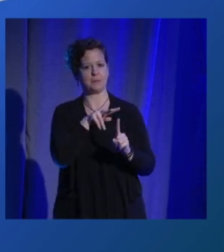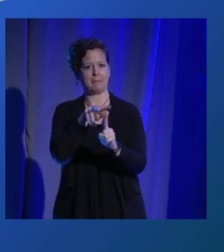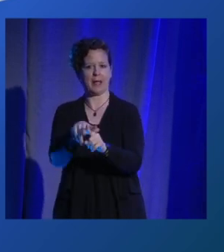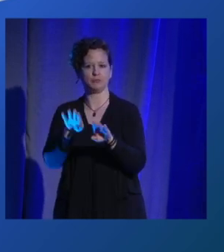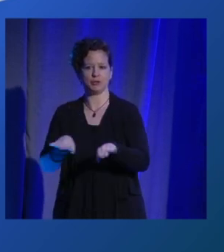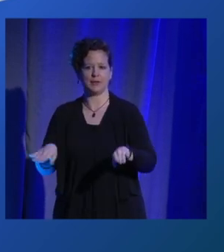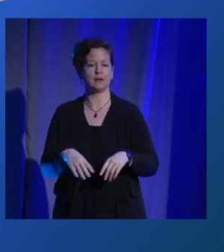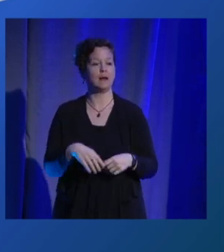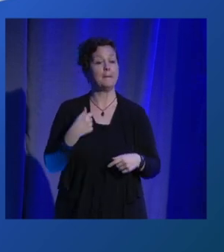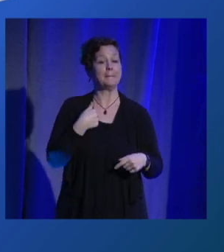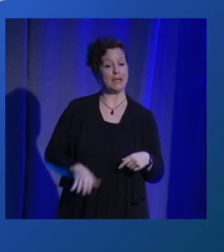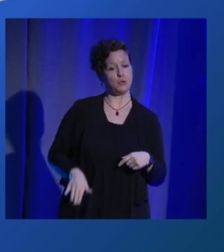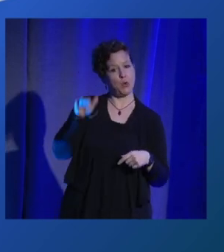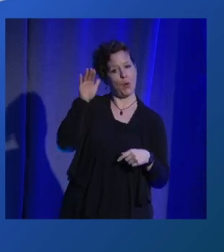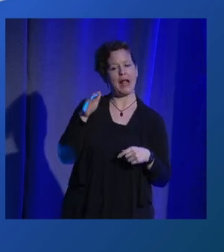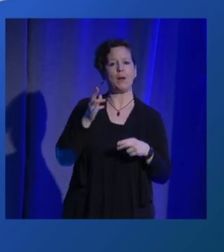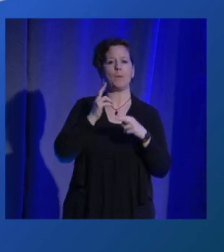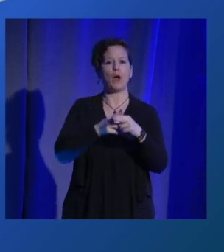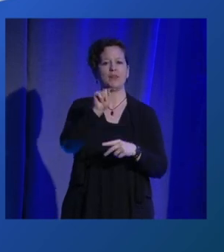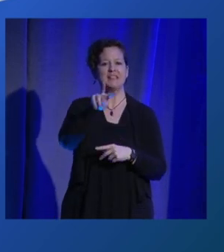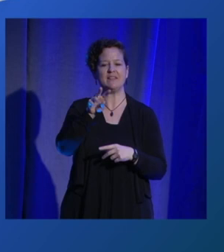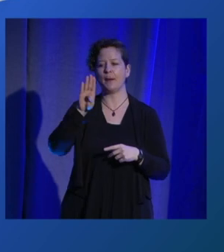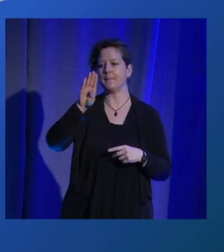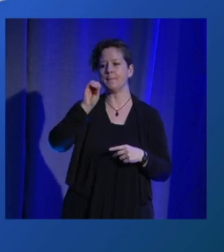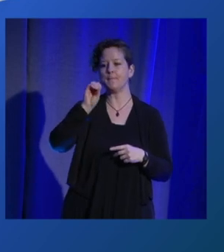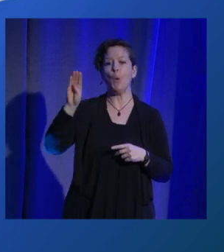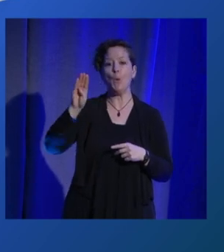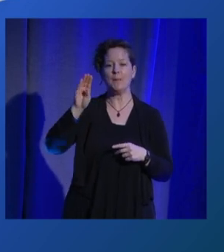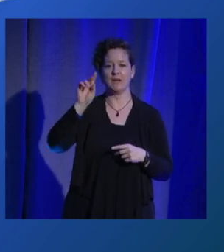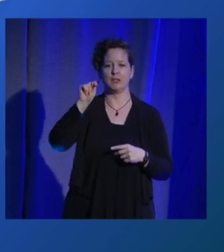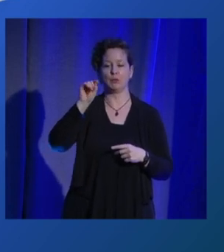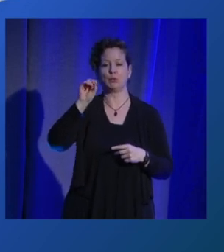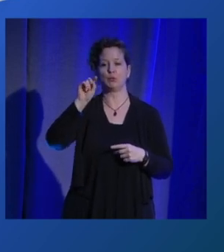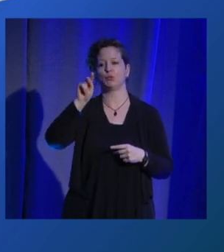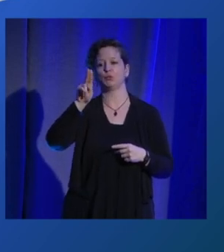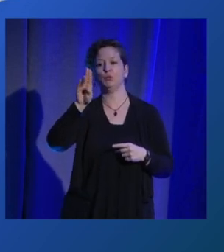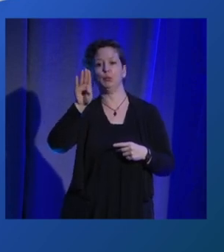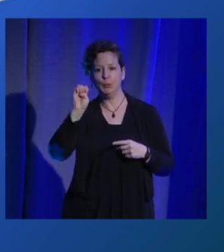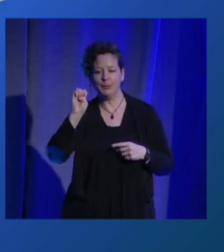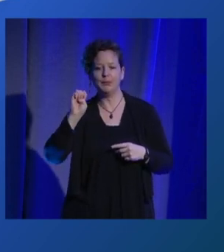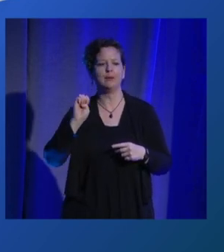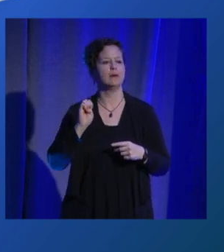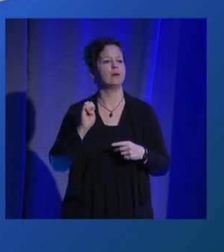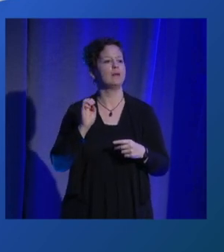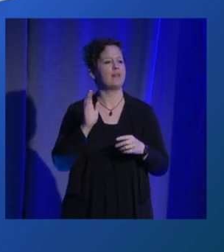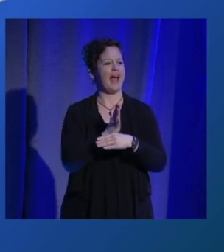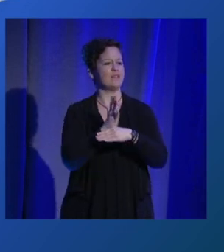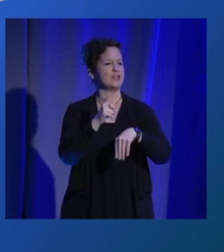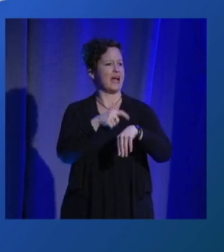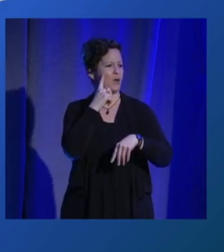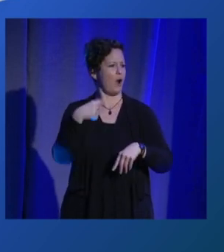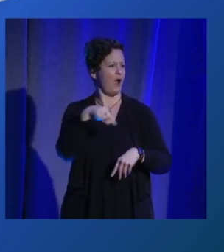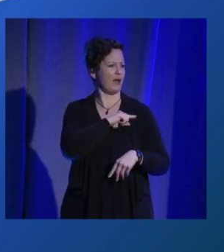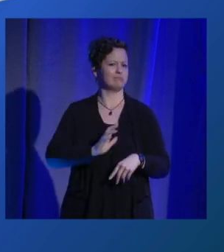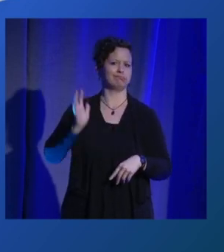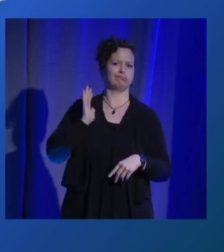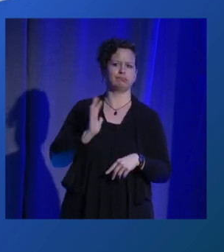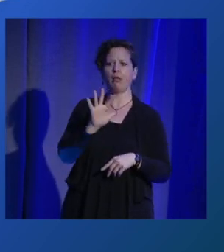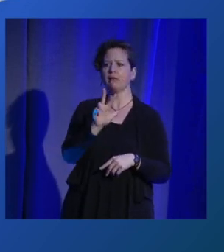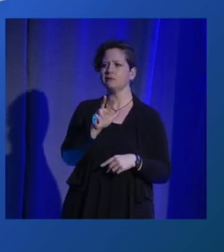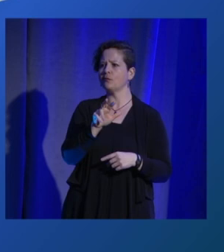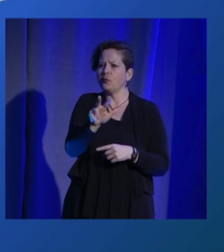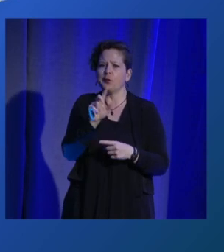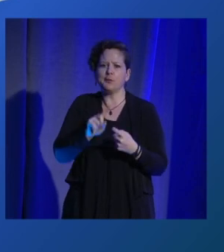right yeah how many hours do you spend in front of the TV where the average person back in the old days was spend somewhere between four and eight hours in front of the